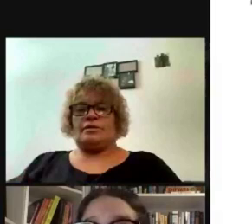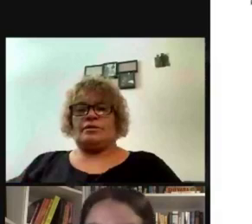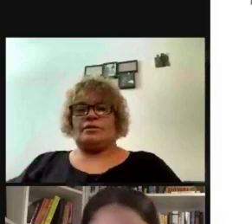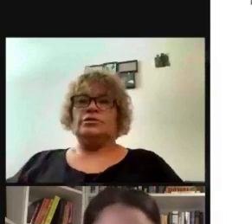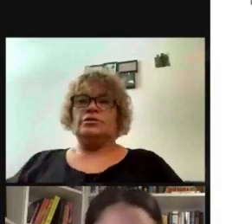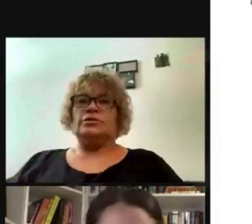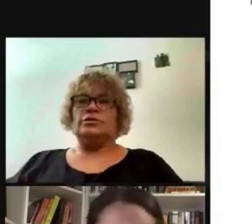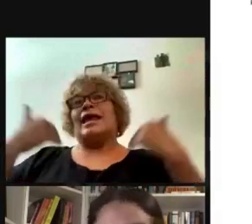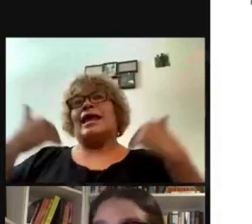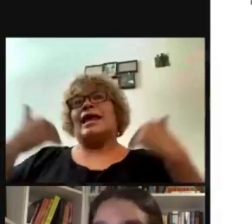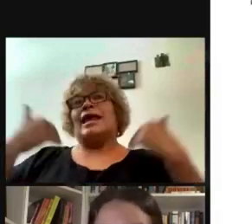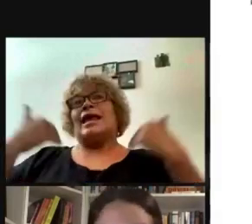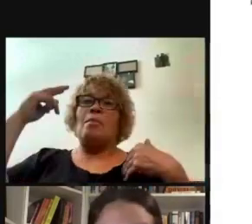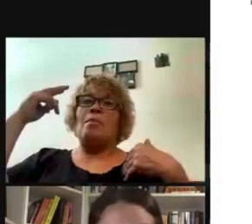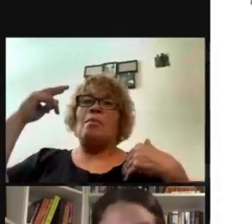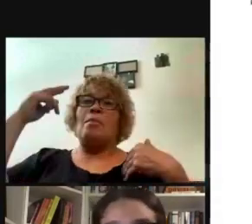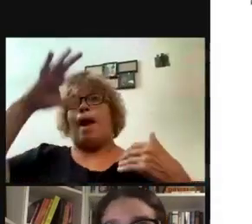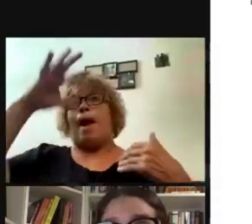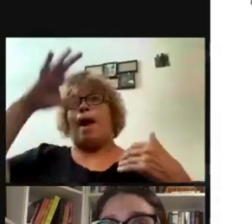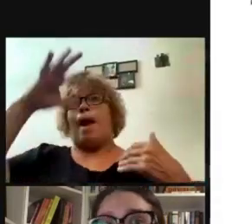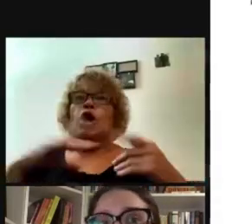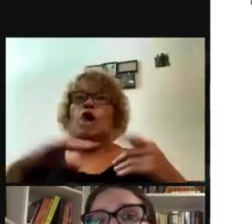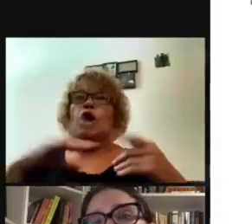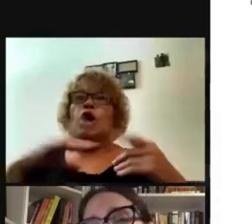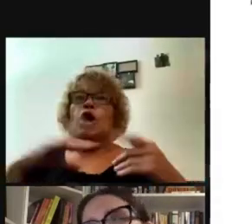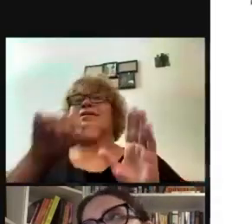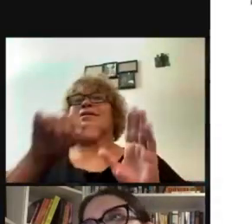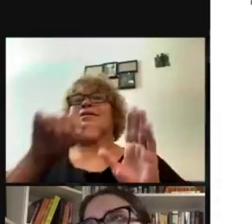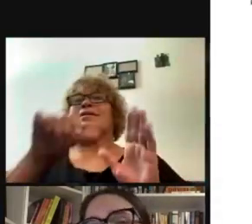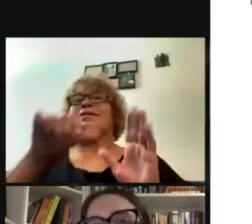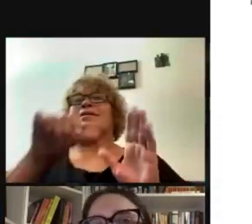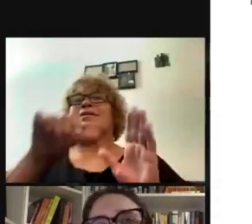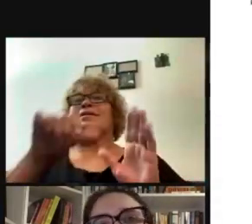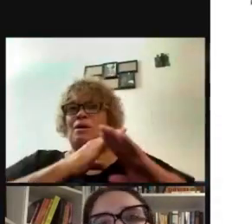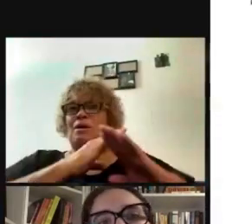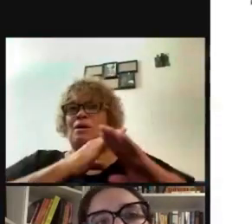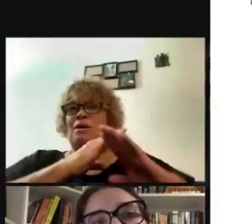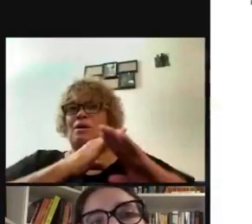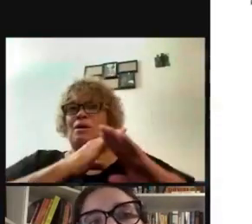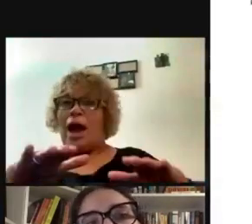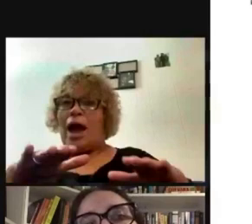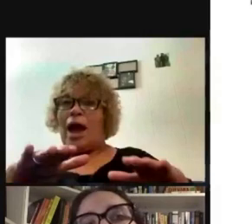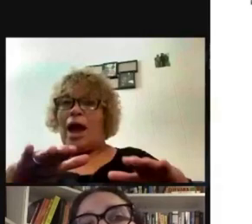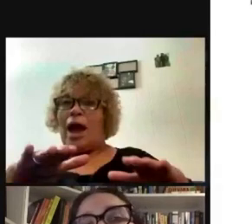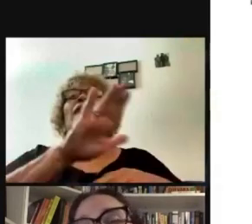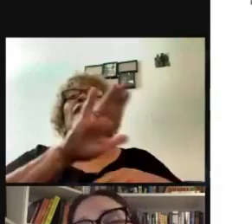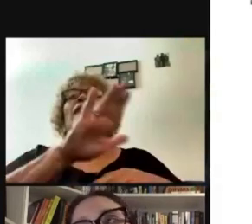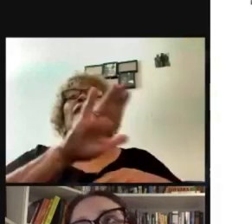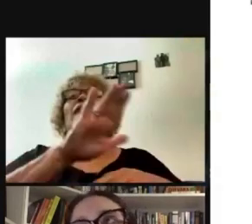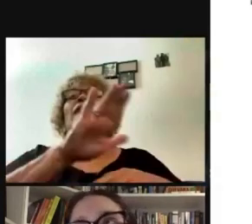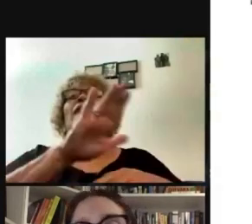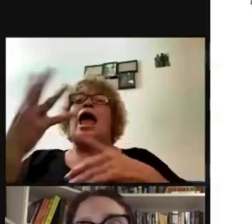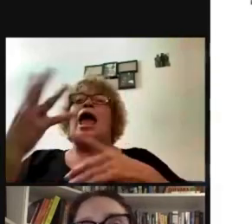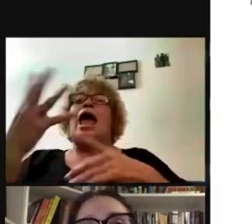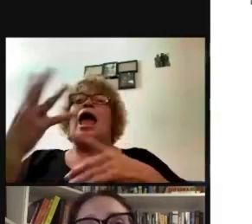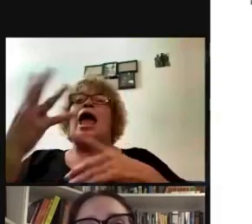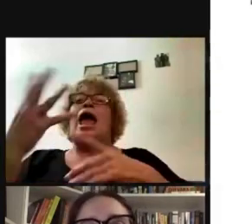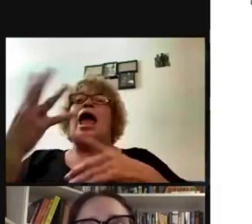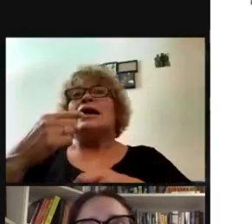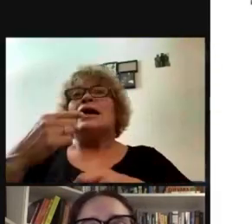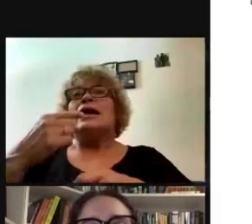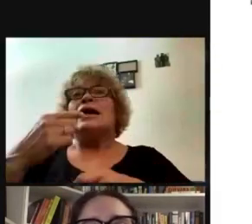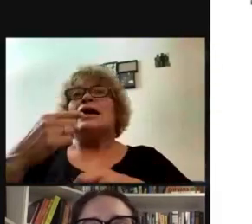Young Mexican origin men were also cast as delinquent, but their delinquency really revolved around charges of quote